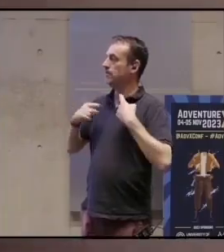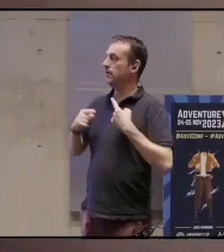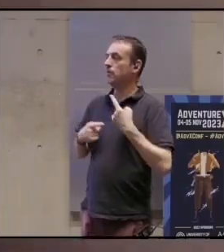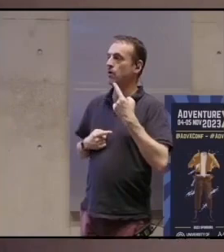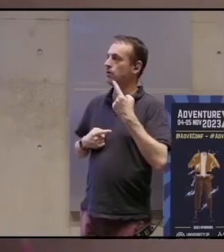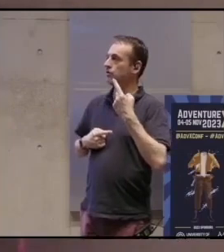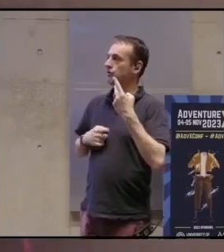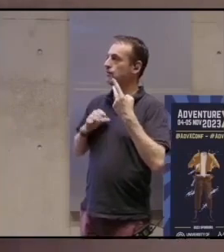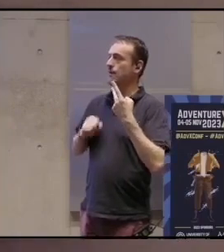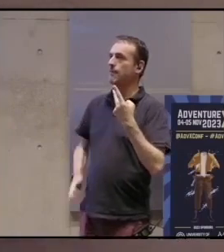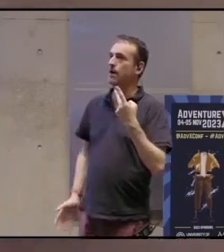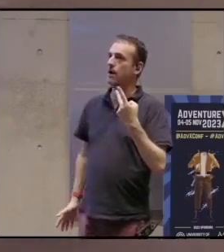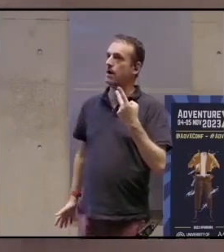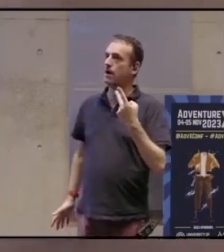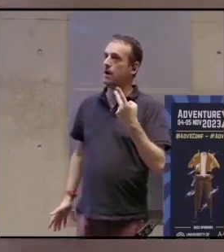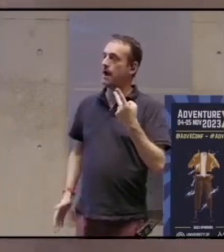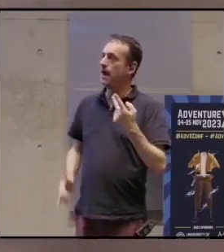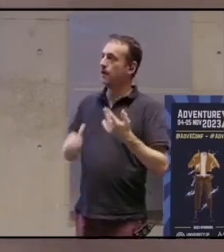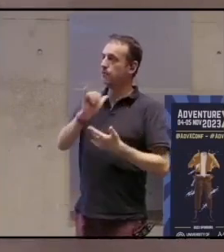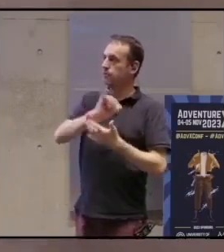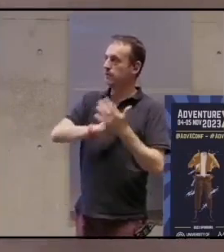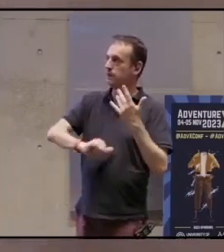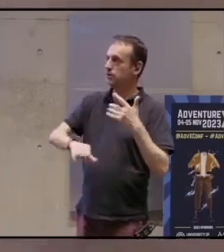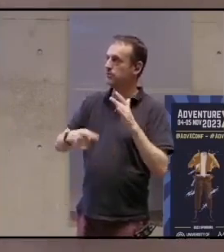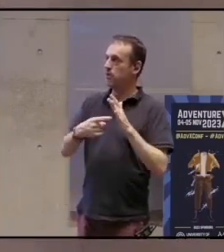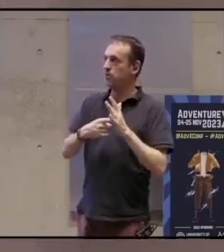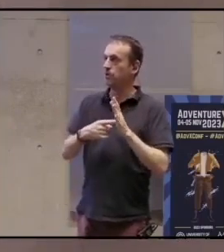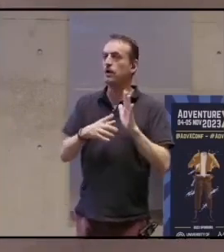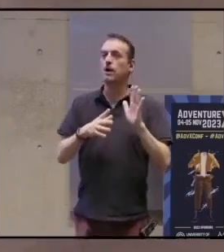won't know which ones are the most important. So fix one or two things at a